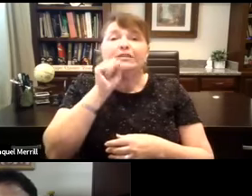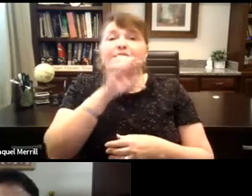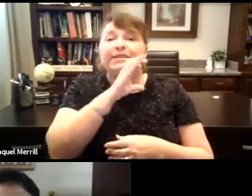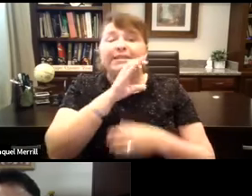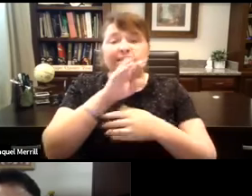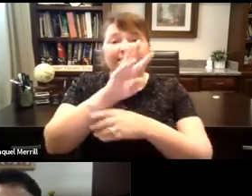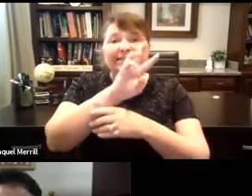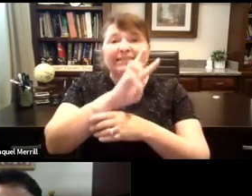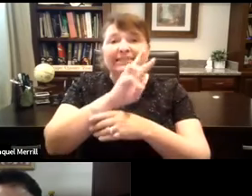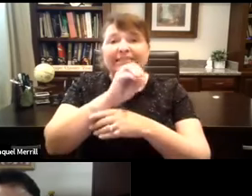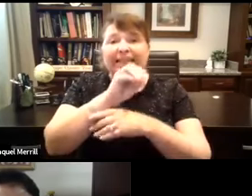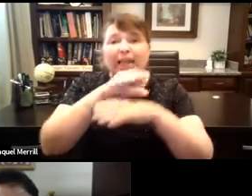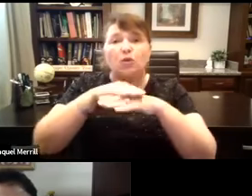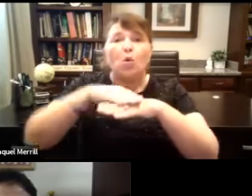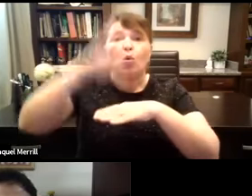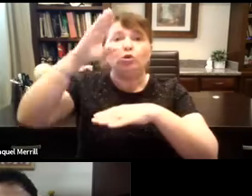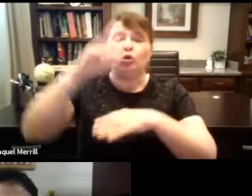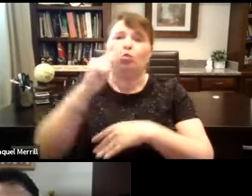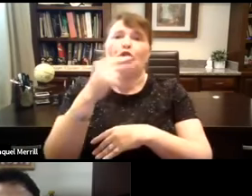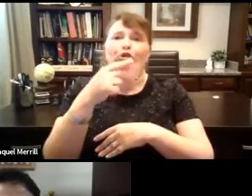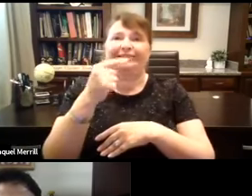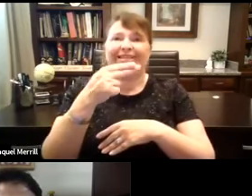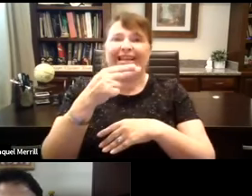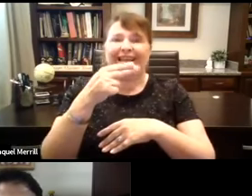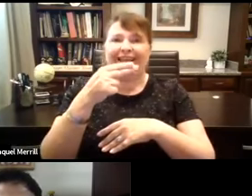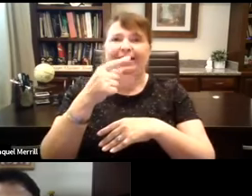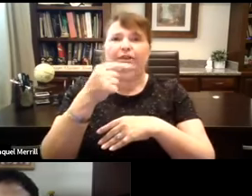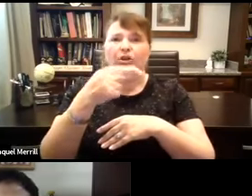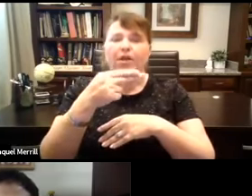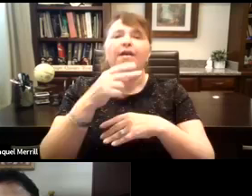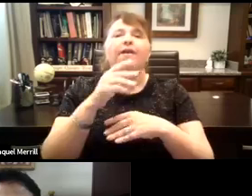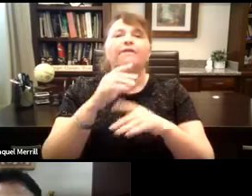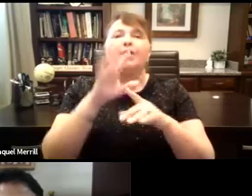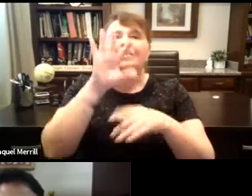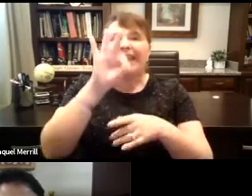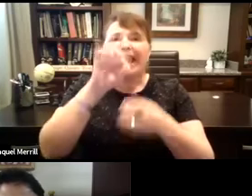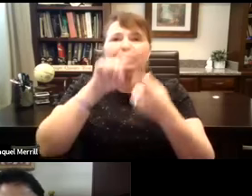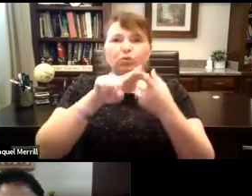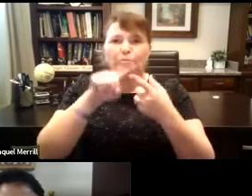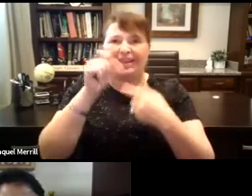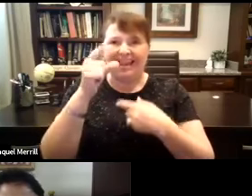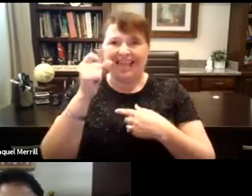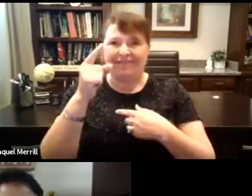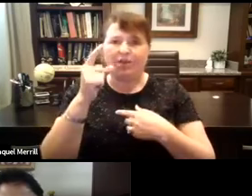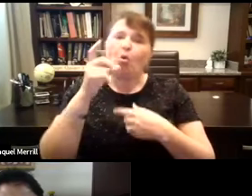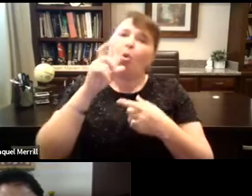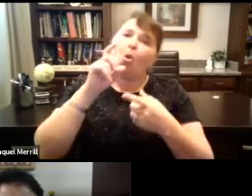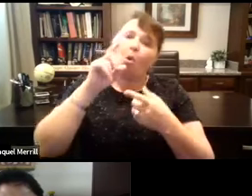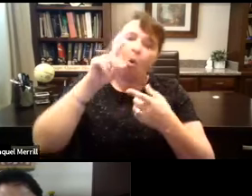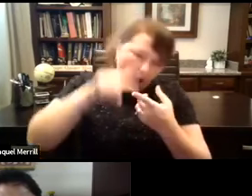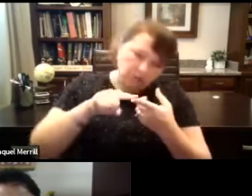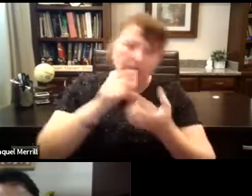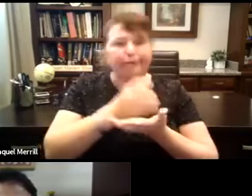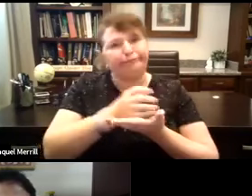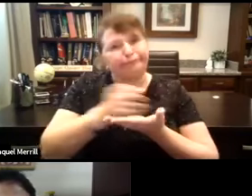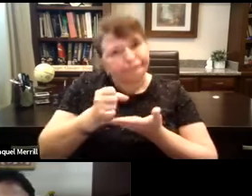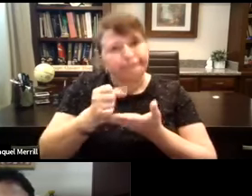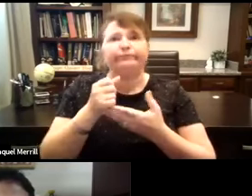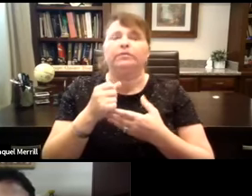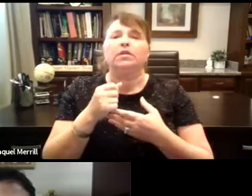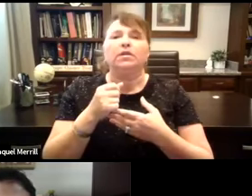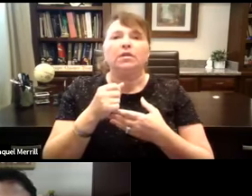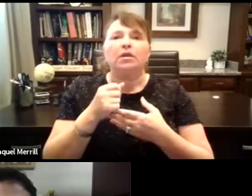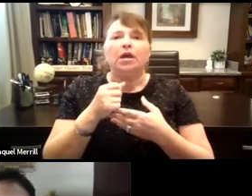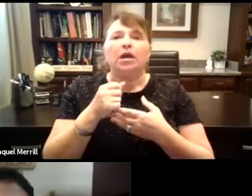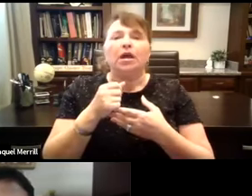60 and older will be on Thursdays, also from 9 to 11 a.m. or until capacity is reached.